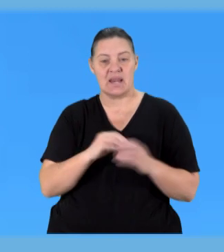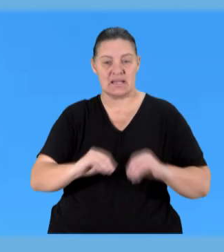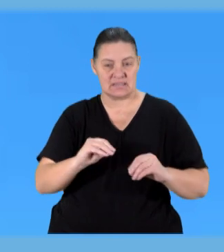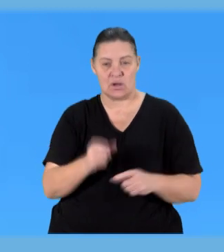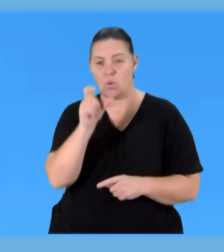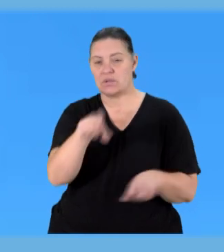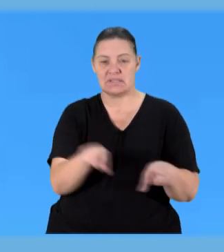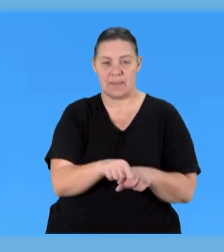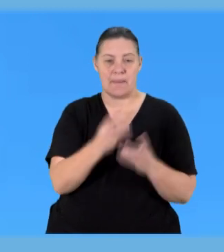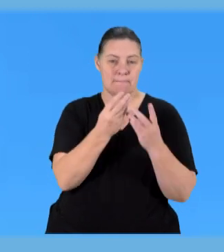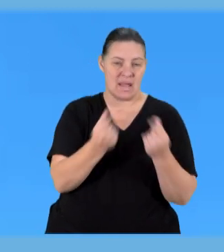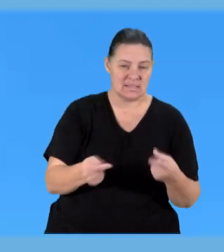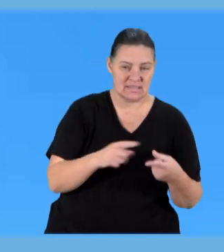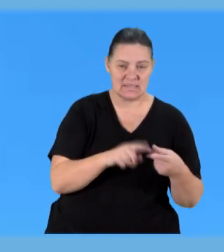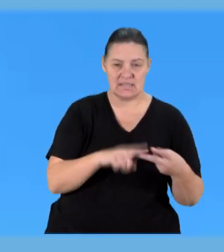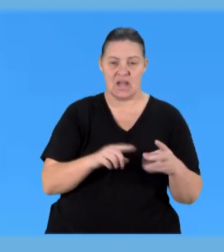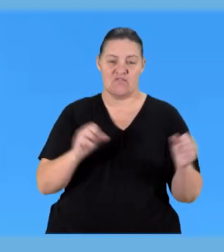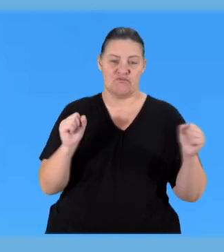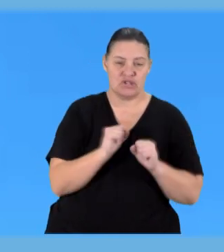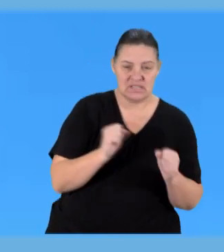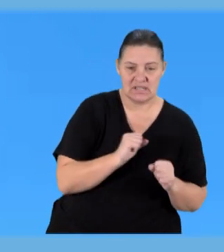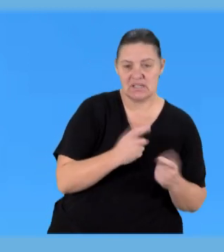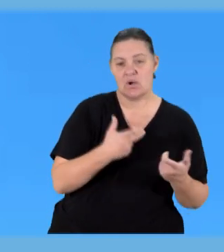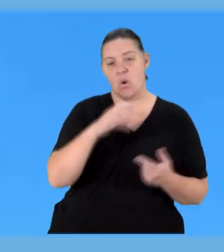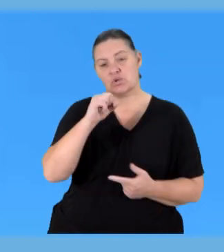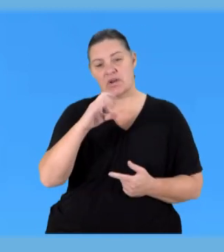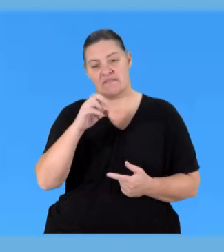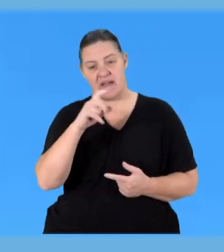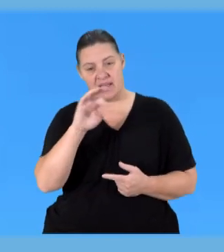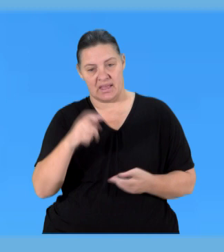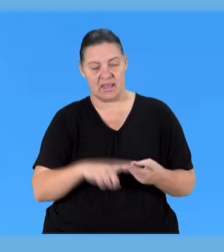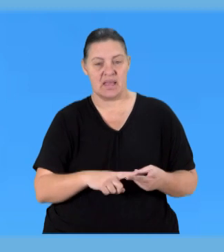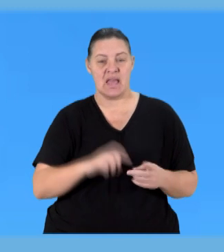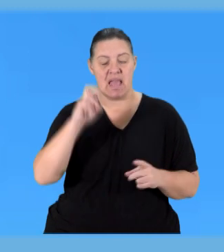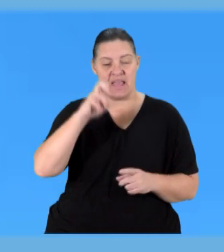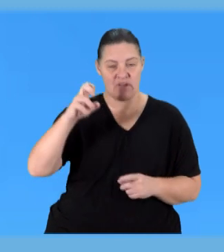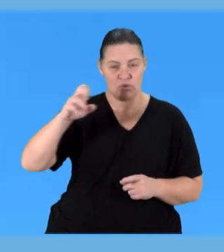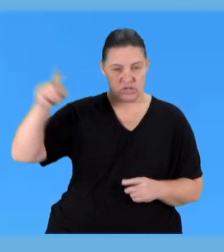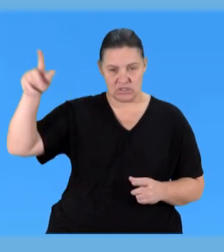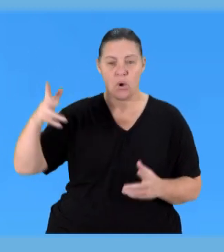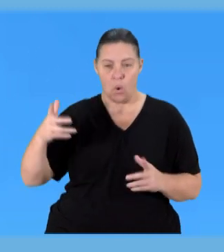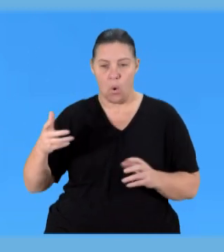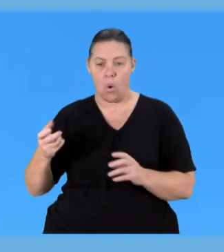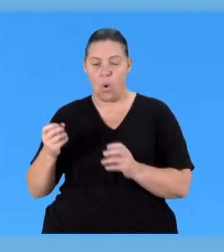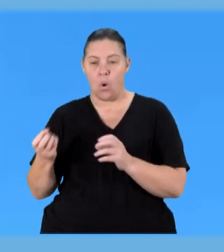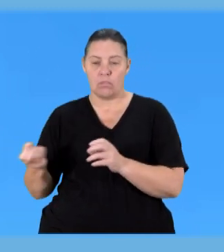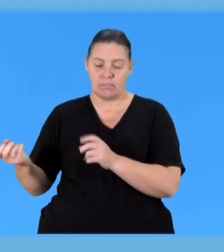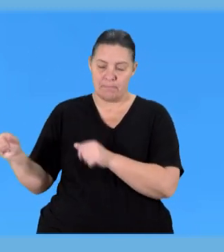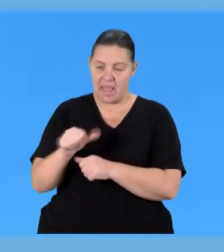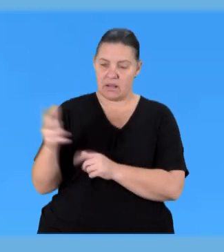throughout this lesson, words such as melting, freezing or solidifying, evaporation, and